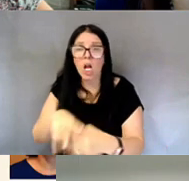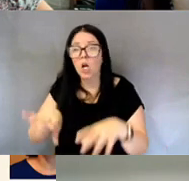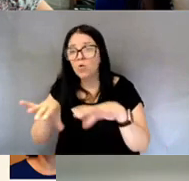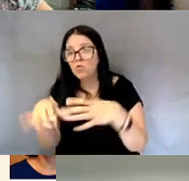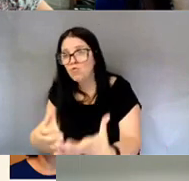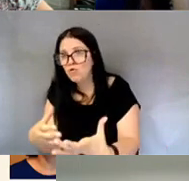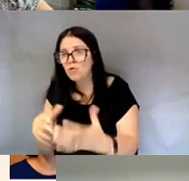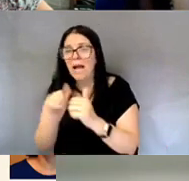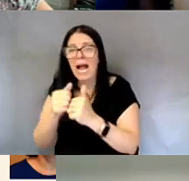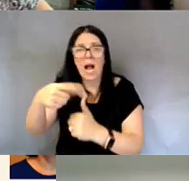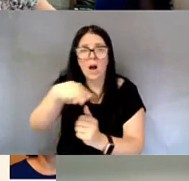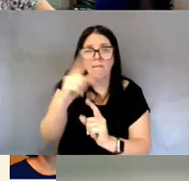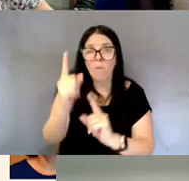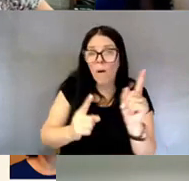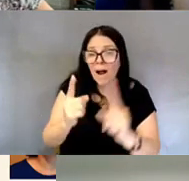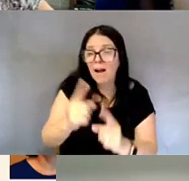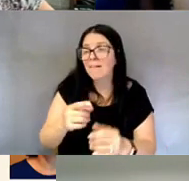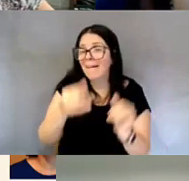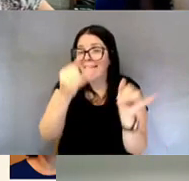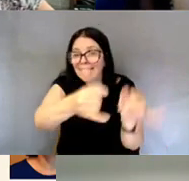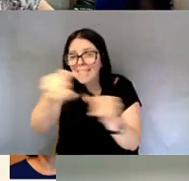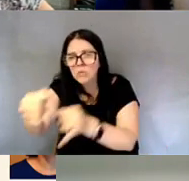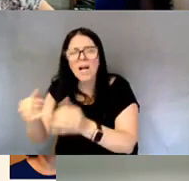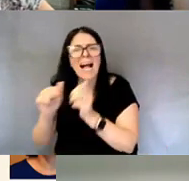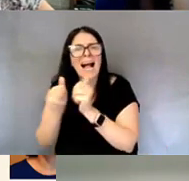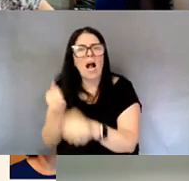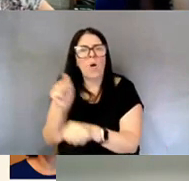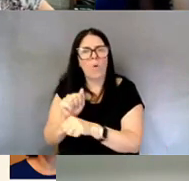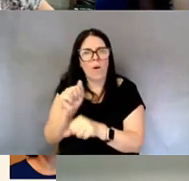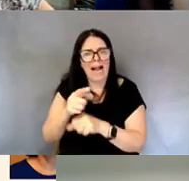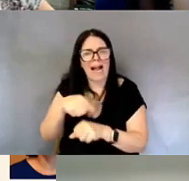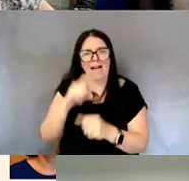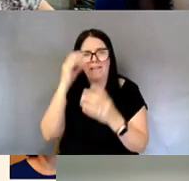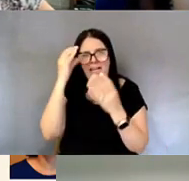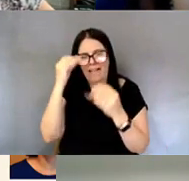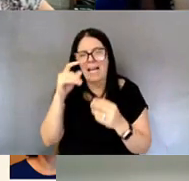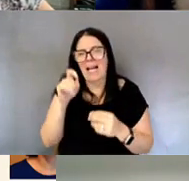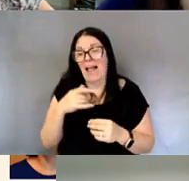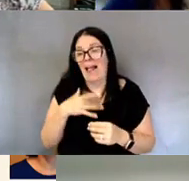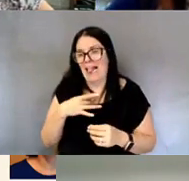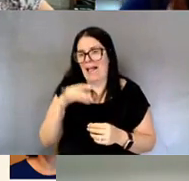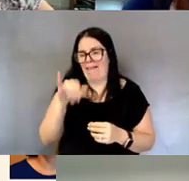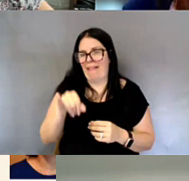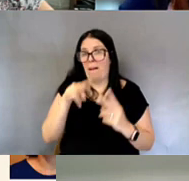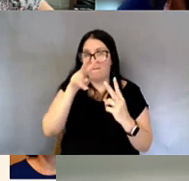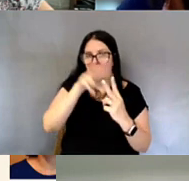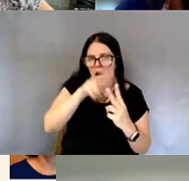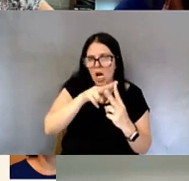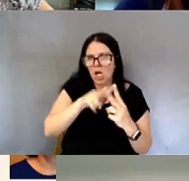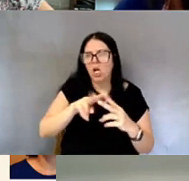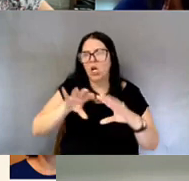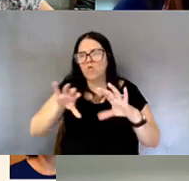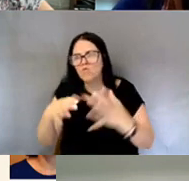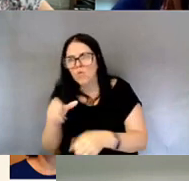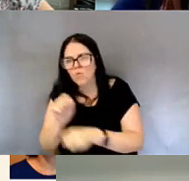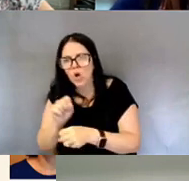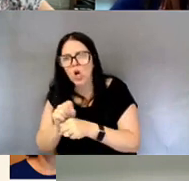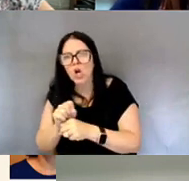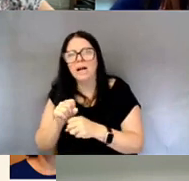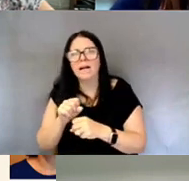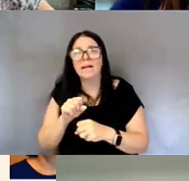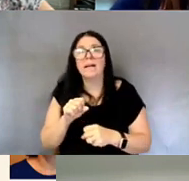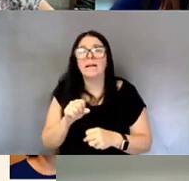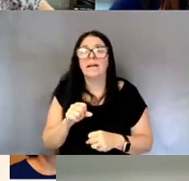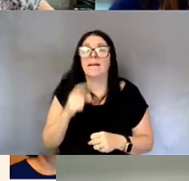communicating. And that's the reason I probably take a lot of pair work and group works or projects with my learners. The aha moment, I